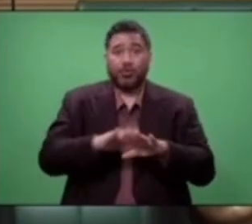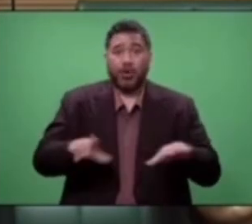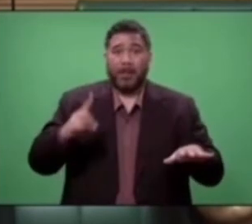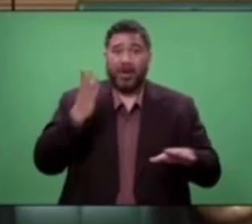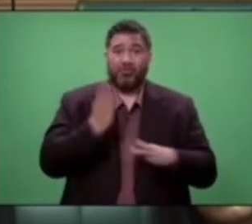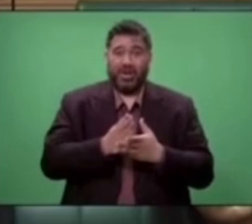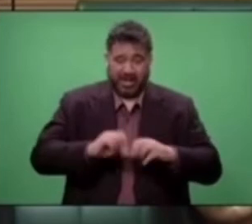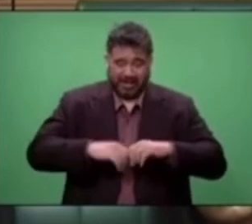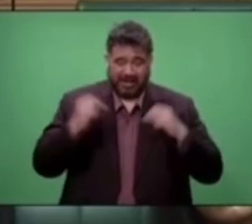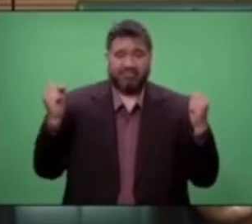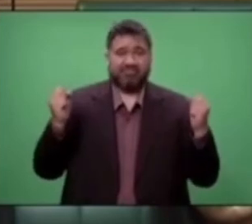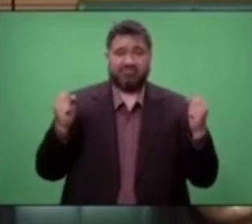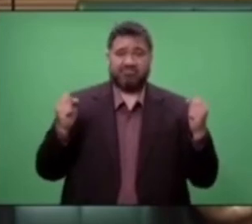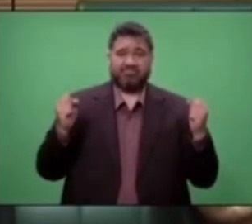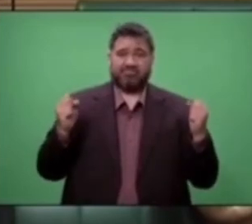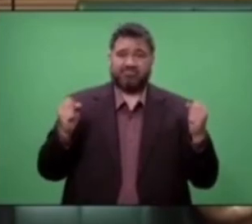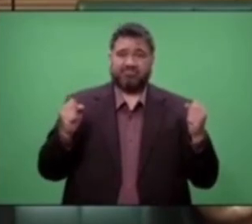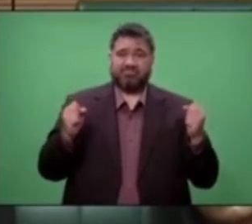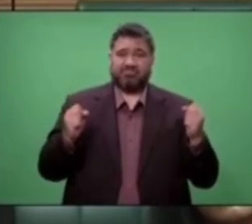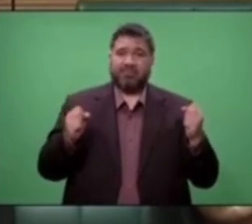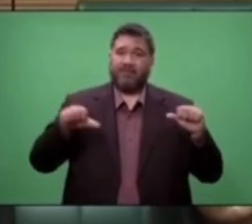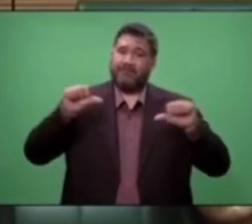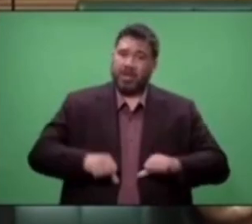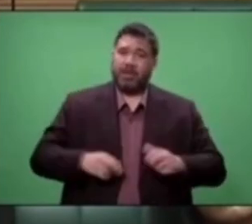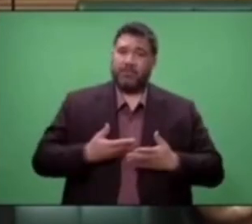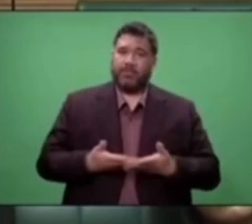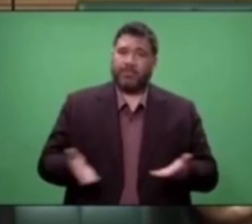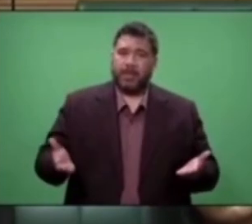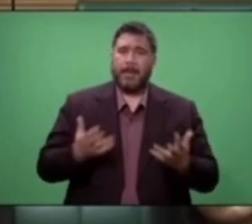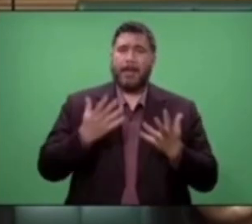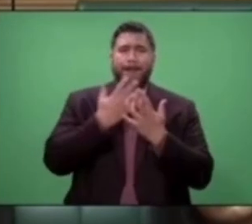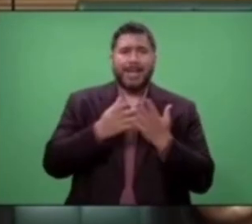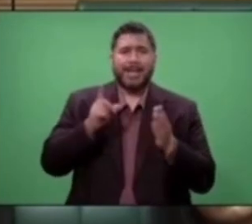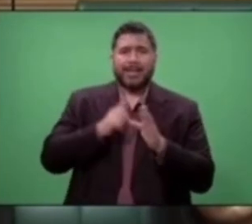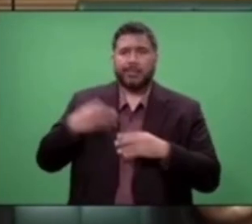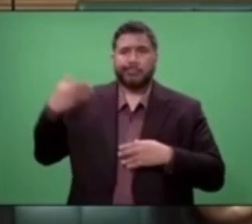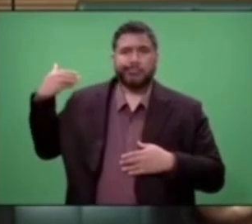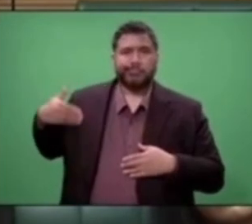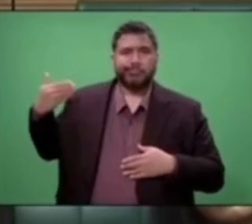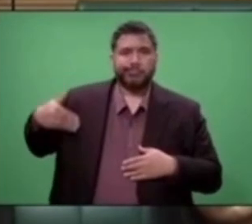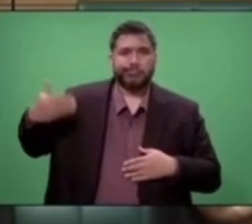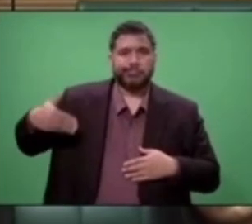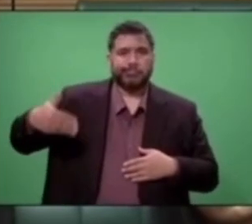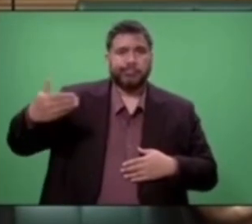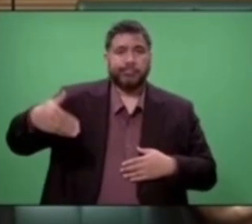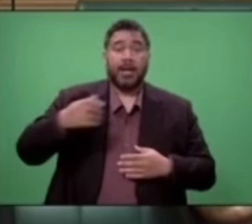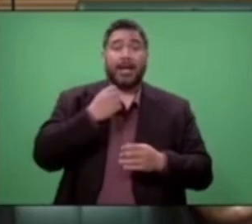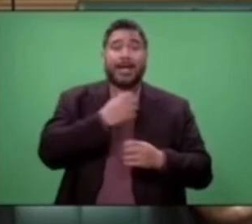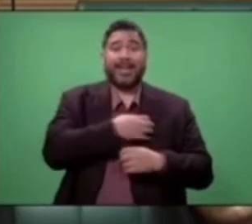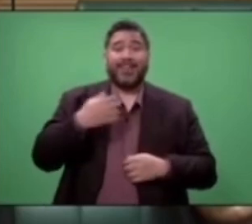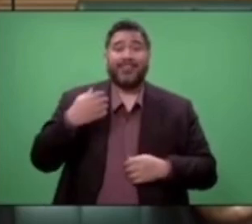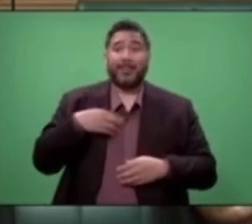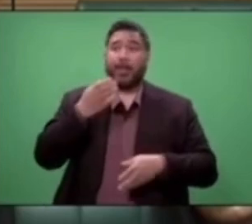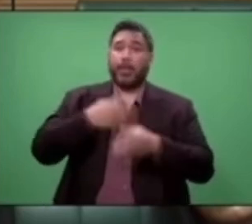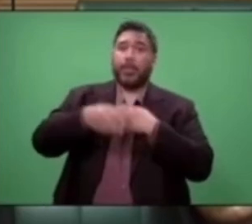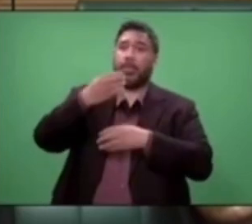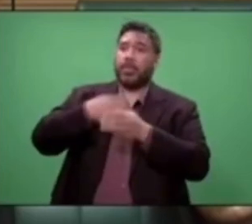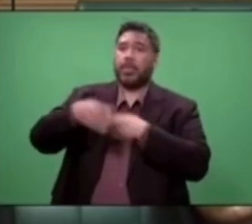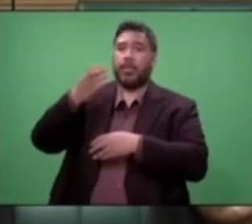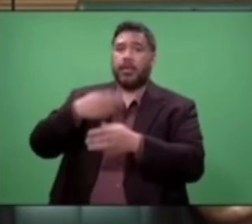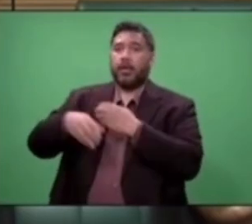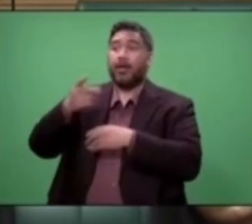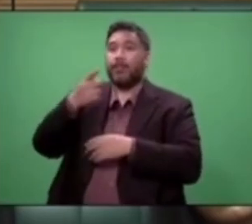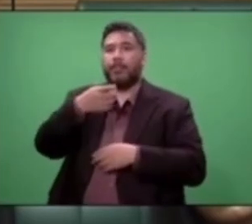also proves that for years, successive governments have spent more time,